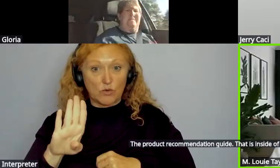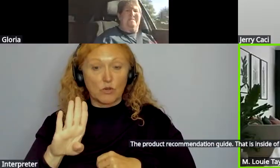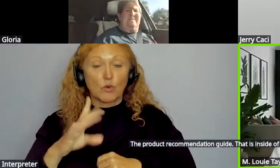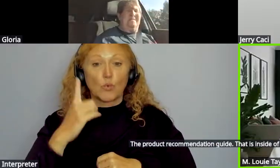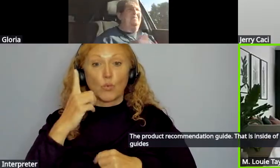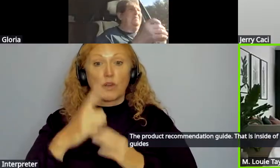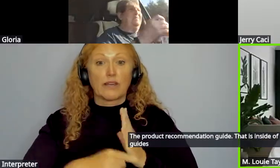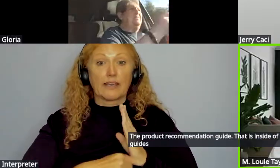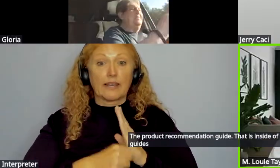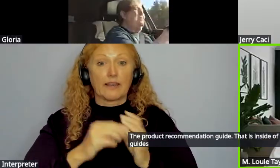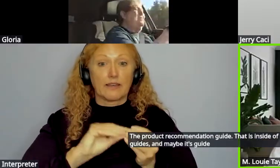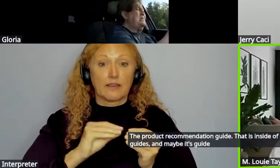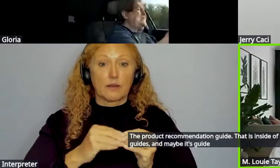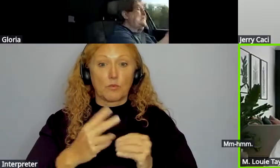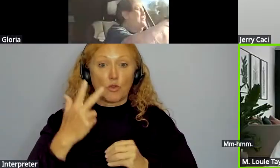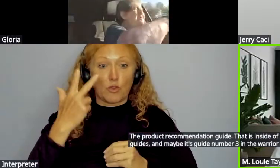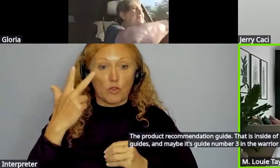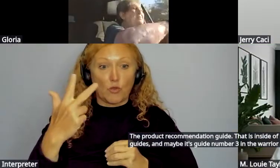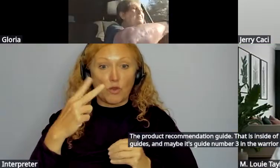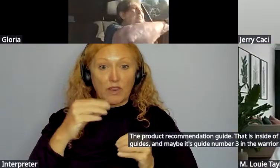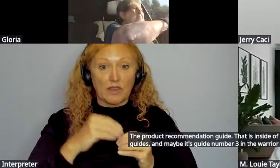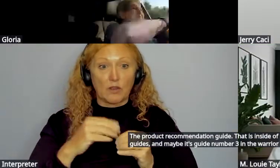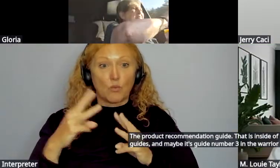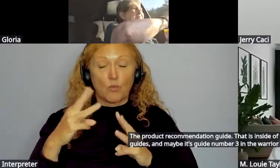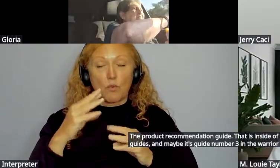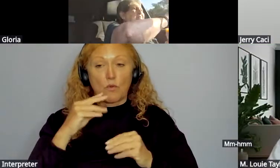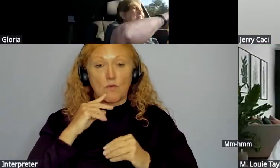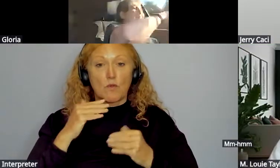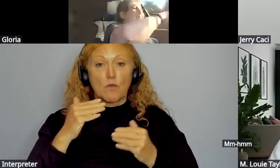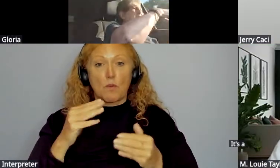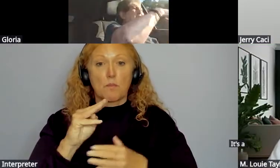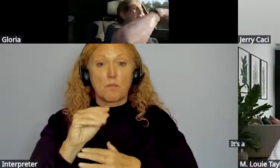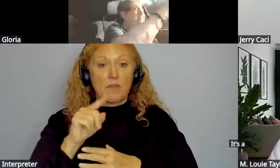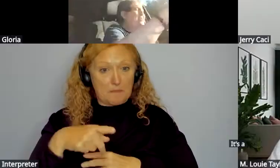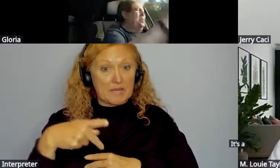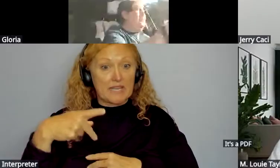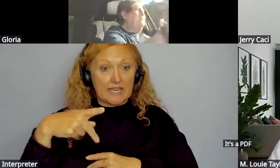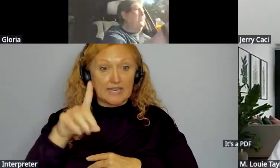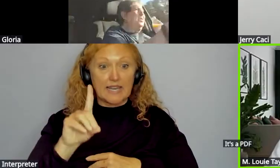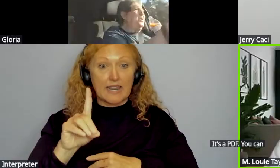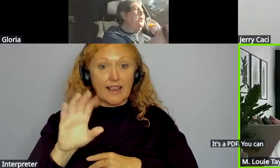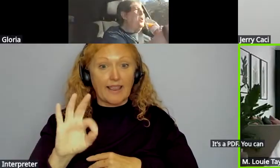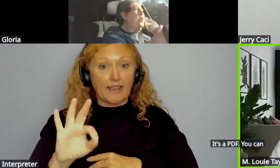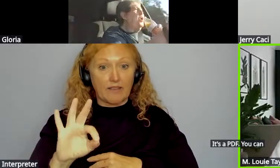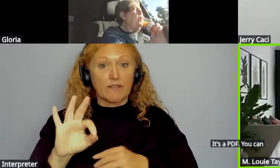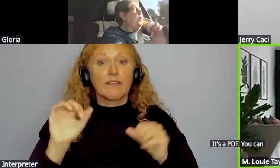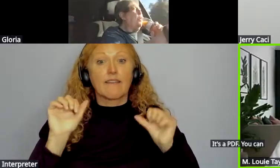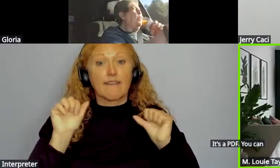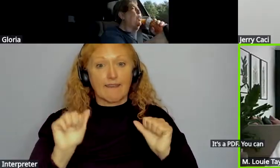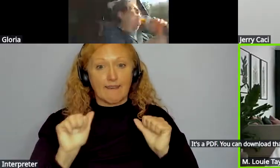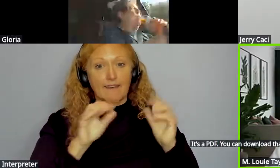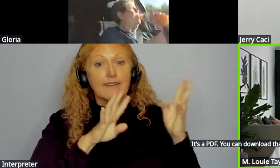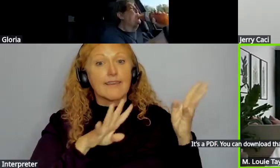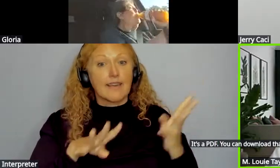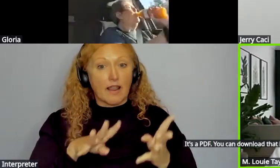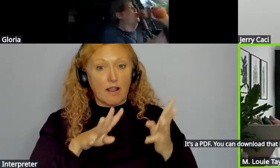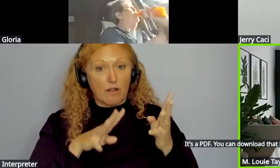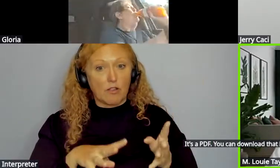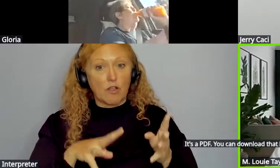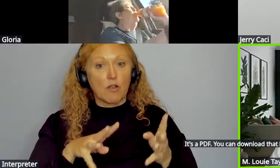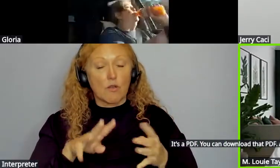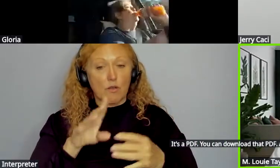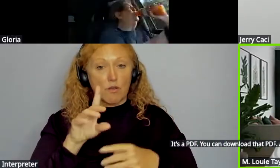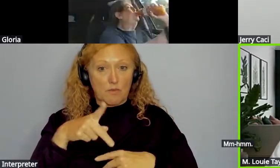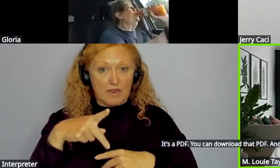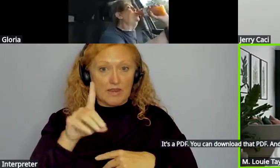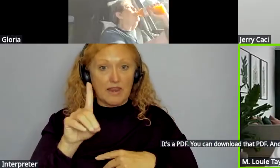it's guide number 3 in the Warrior Movement. Mm-hmm. It's a PDF. You can download that PDF and then give